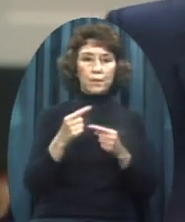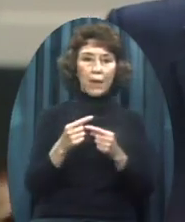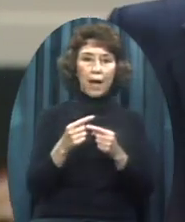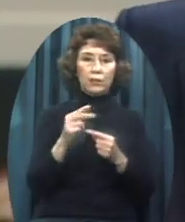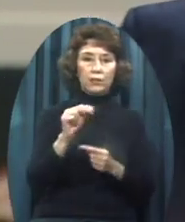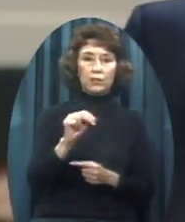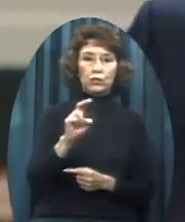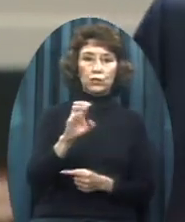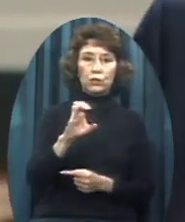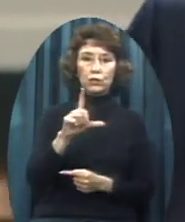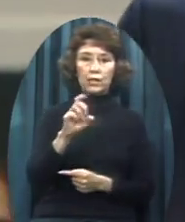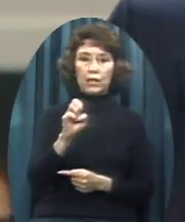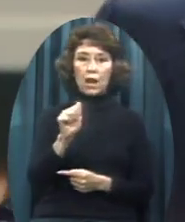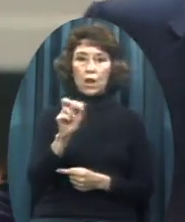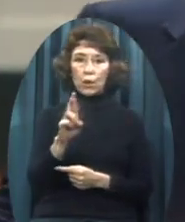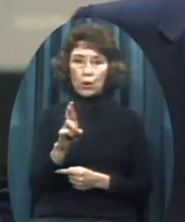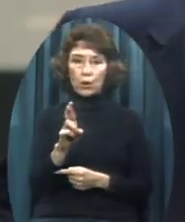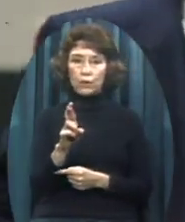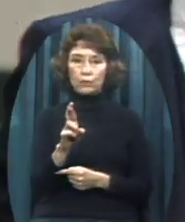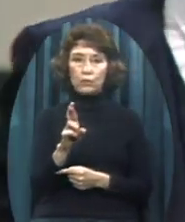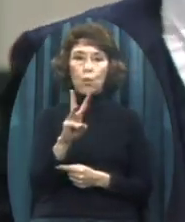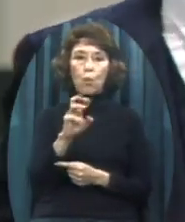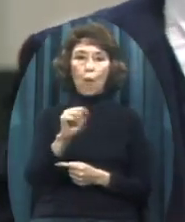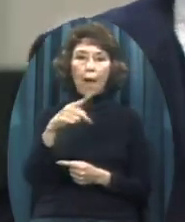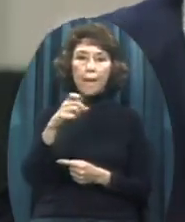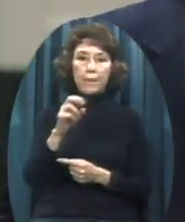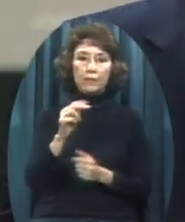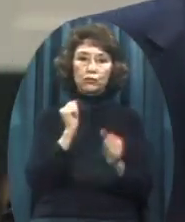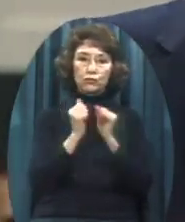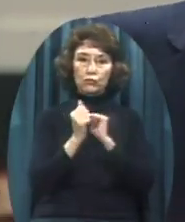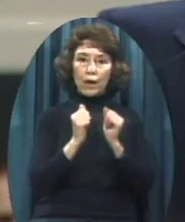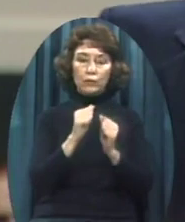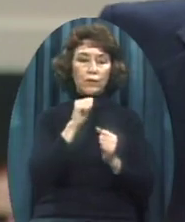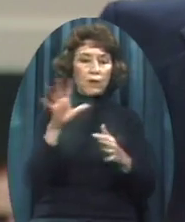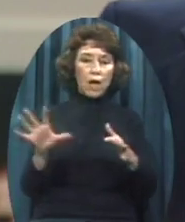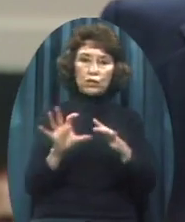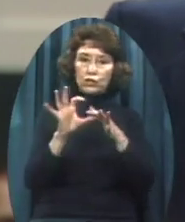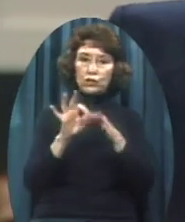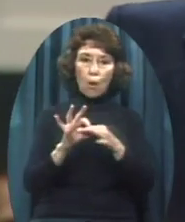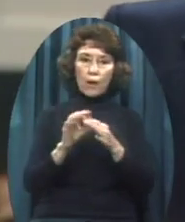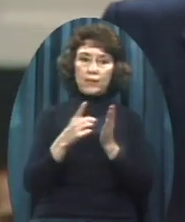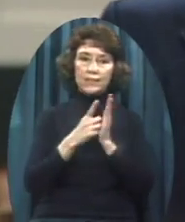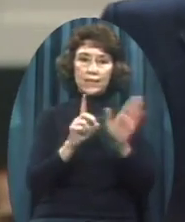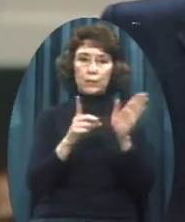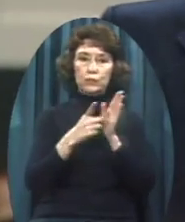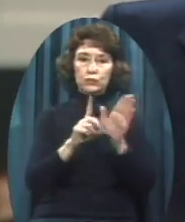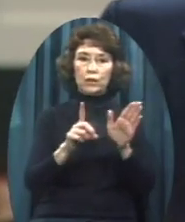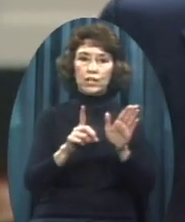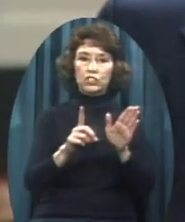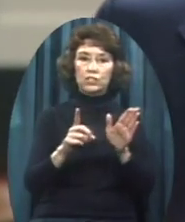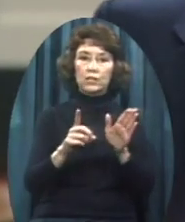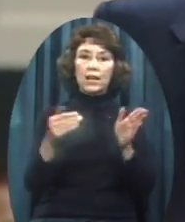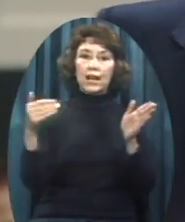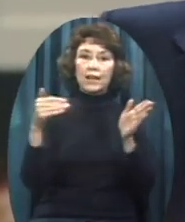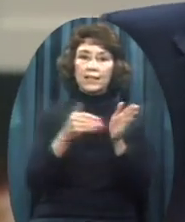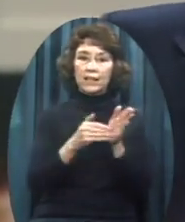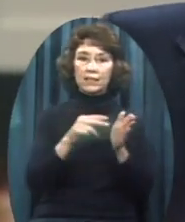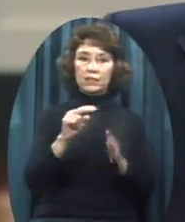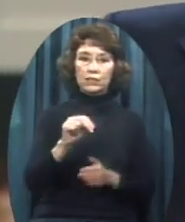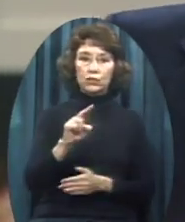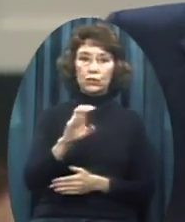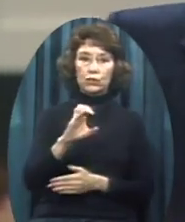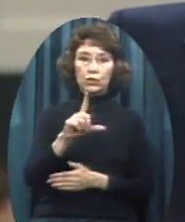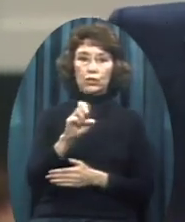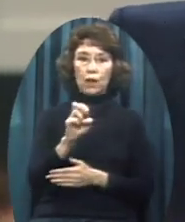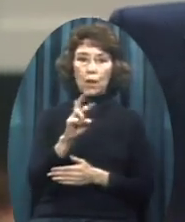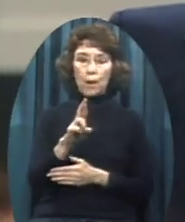haven't joined any of the marches and demonstrations at the nuclear power sites, because we happen to